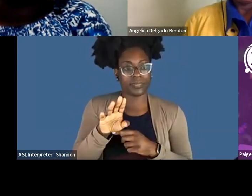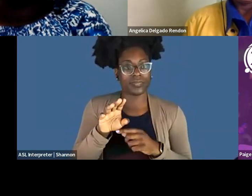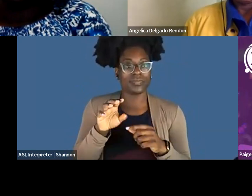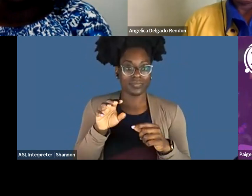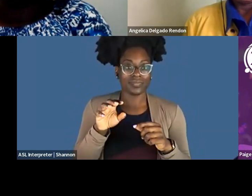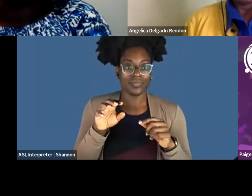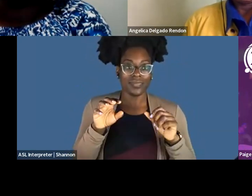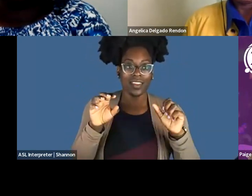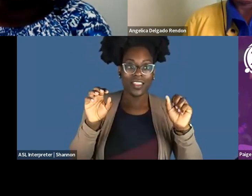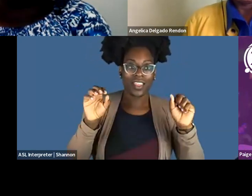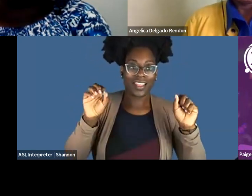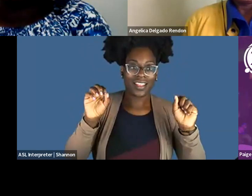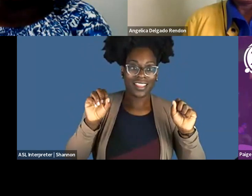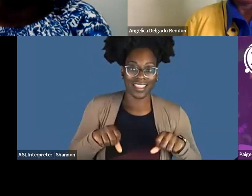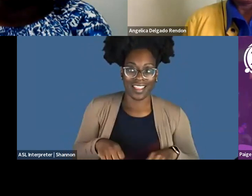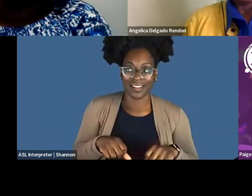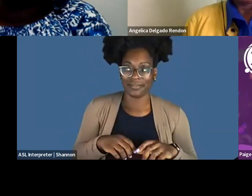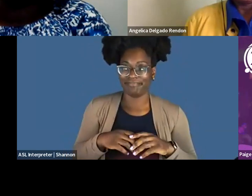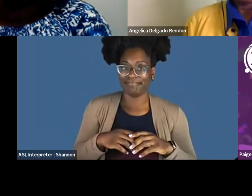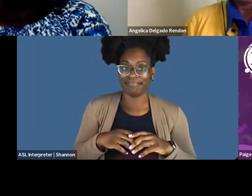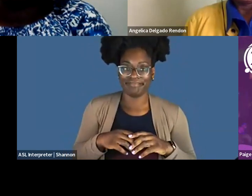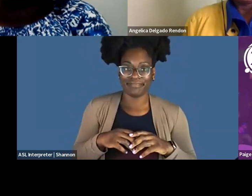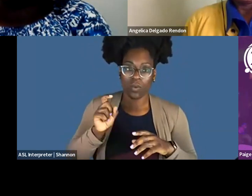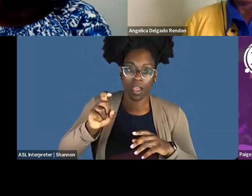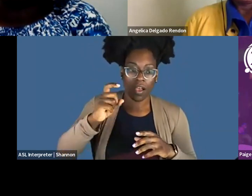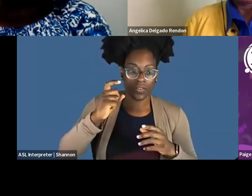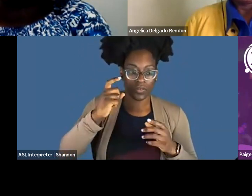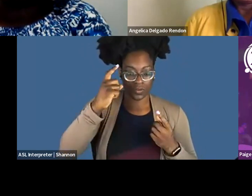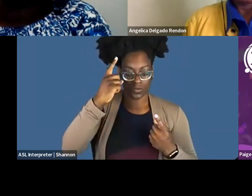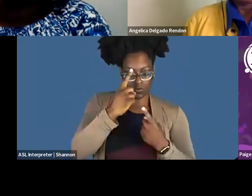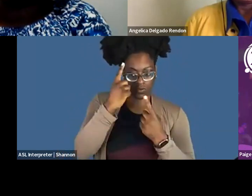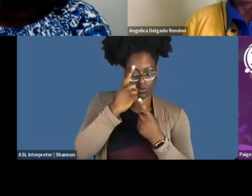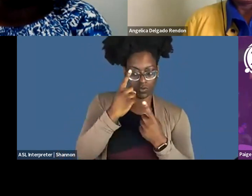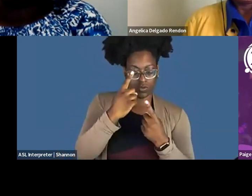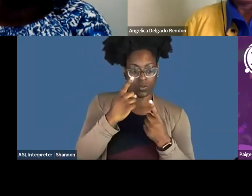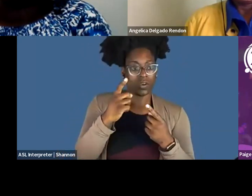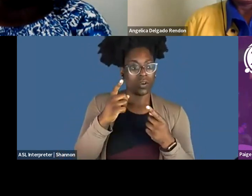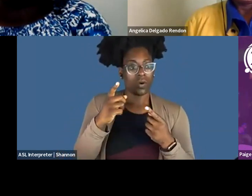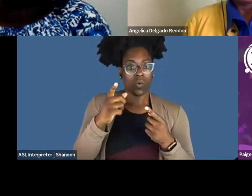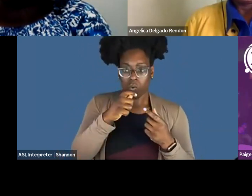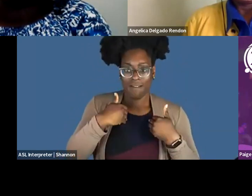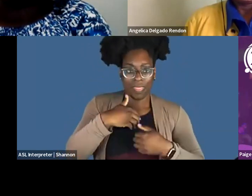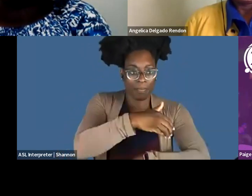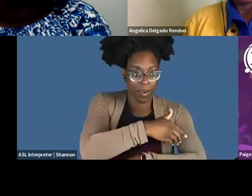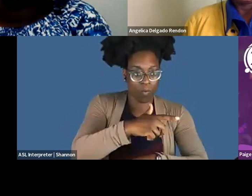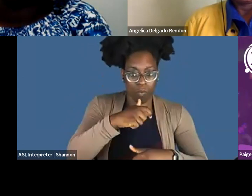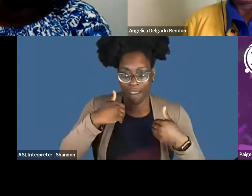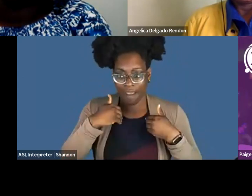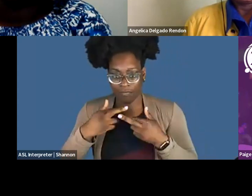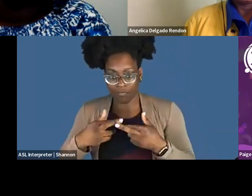those existing facts of the unequal distribution of resources. So as someone